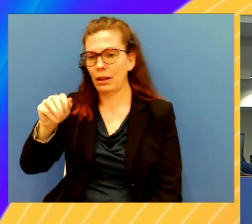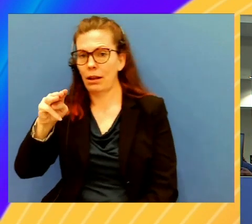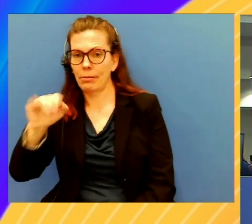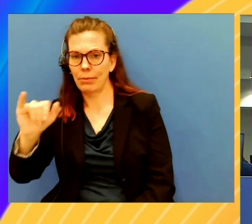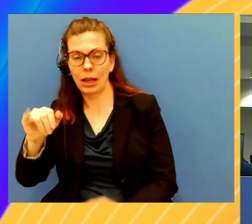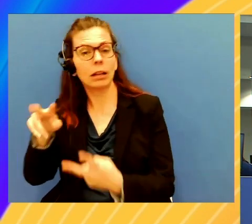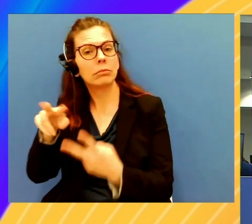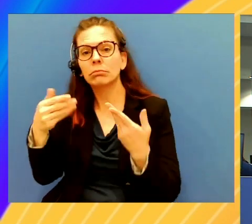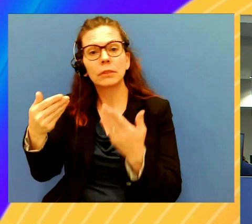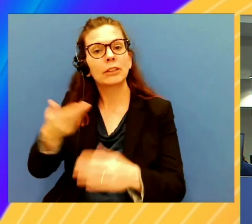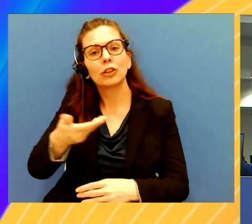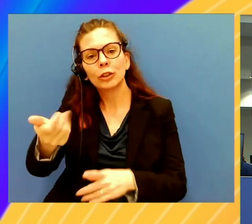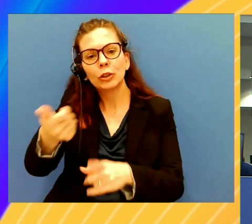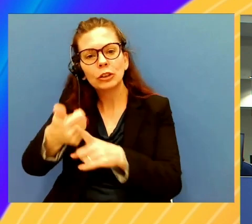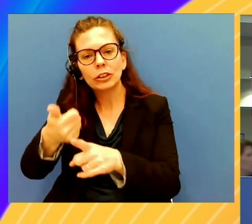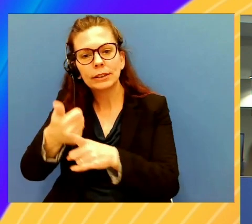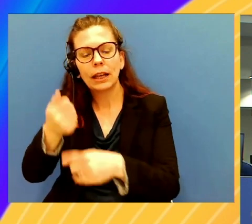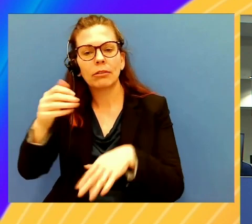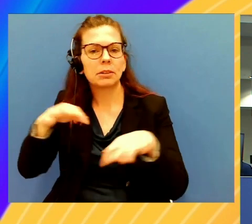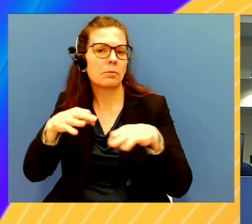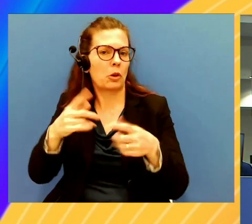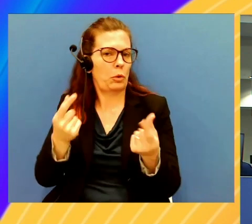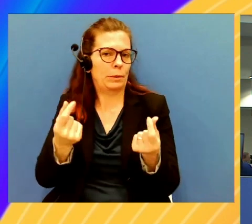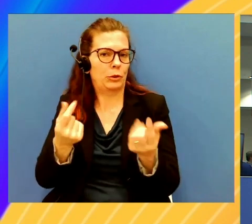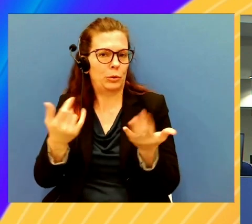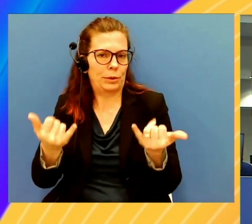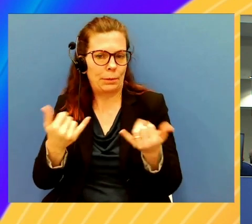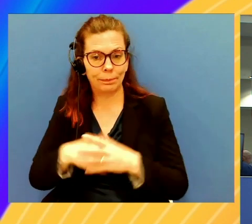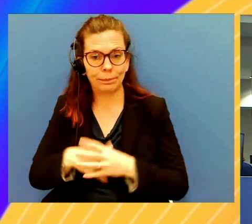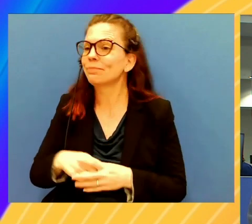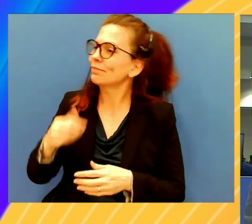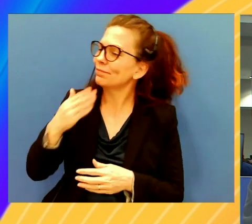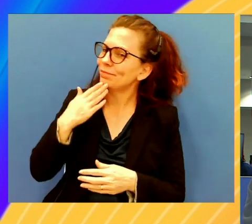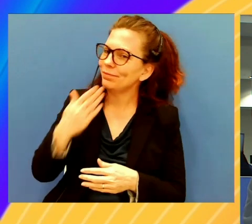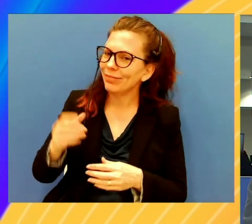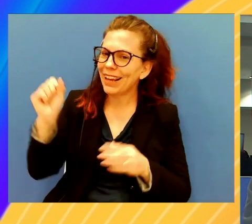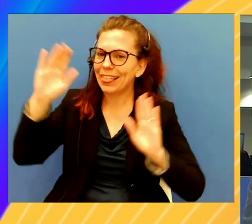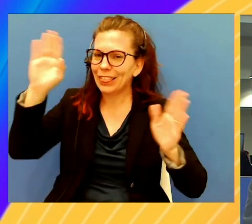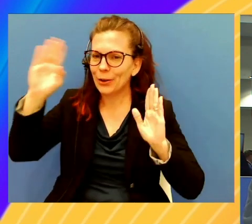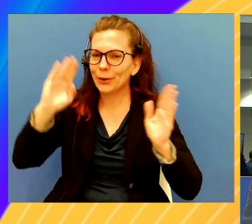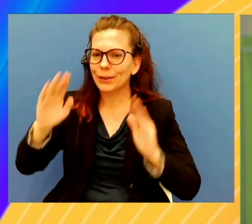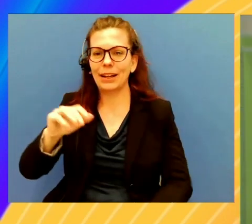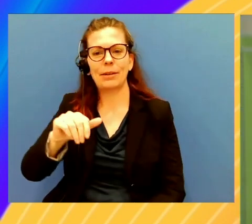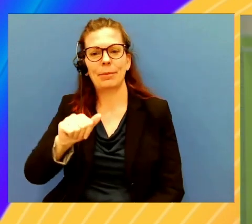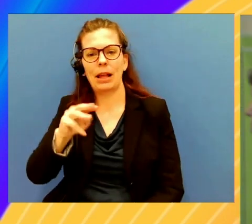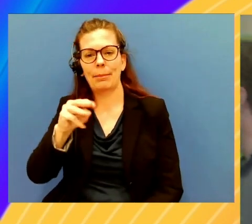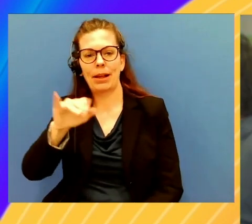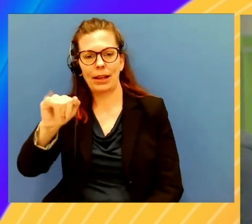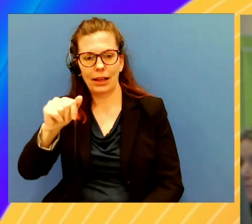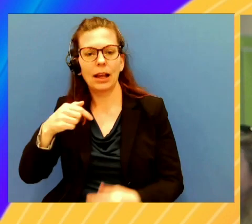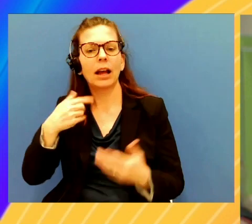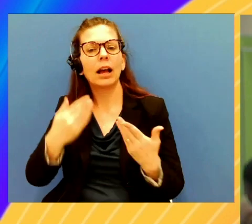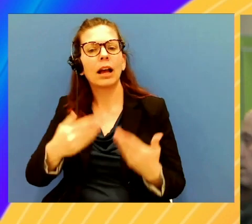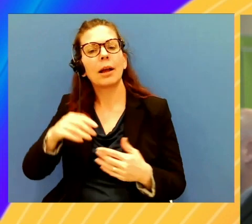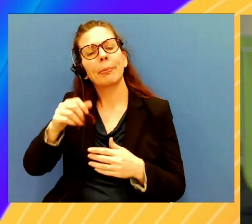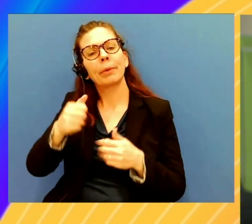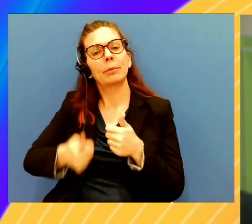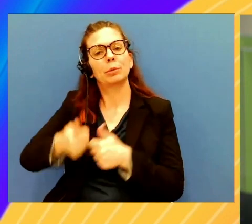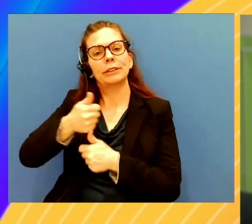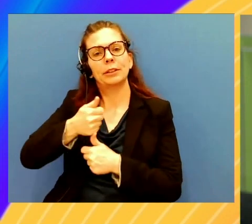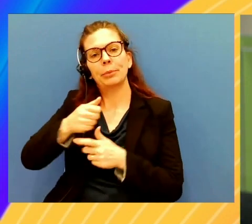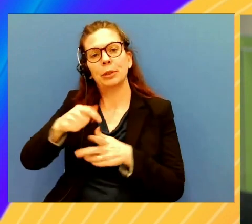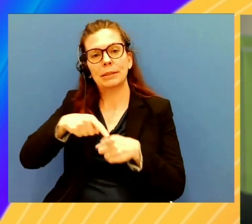ahead, introduce yourselves and tell us what we're going to talk about. All right, thank you. So hello everyone, my name is Imaya. I'm a principal specialist